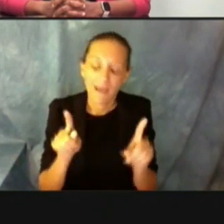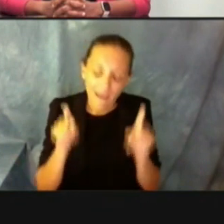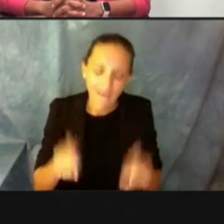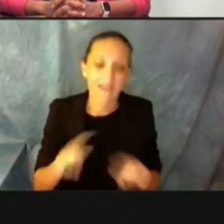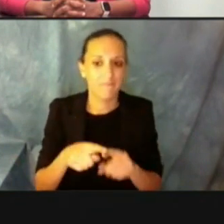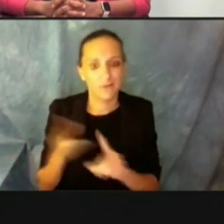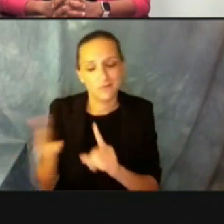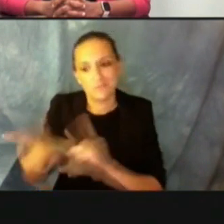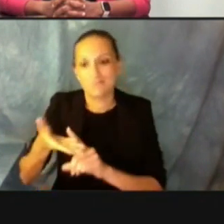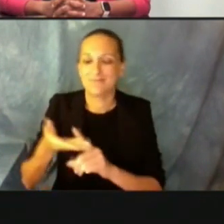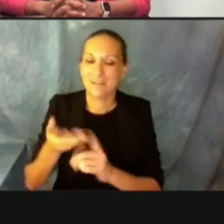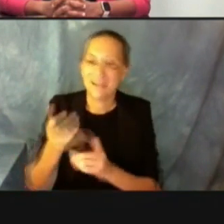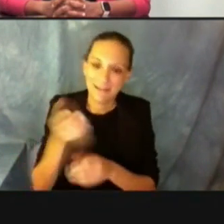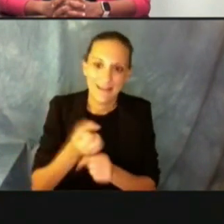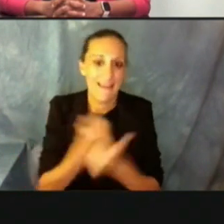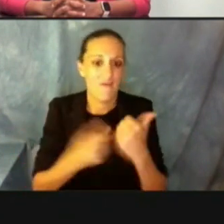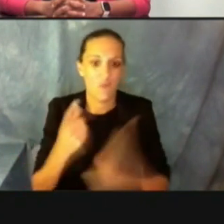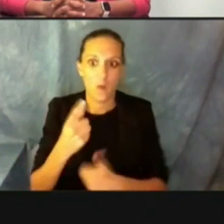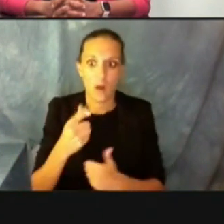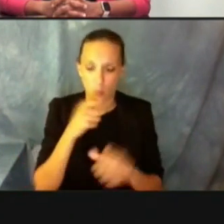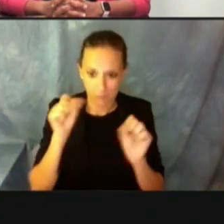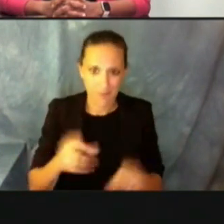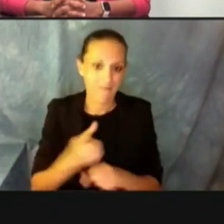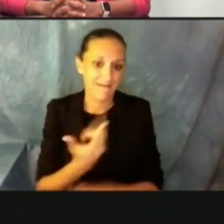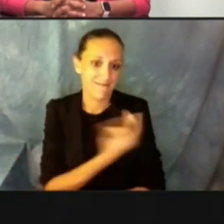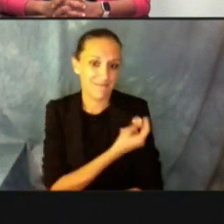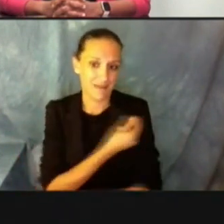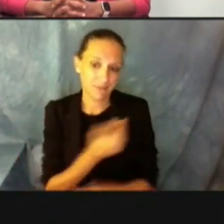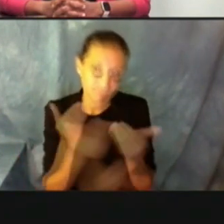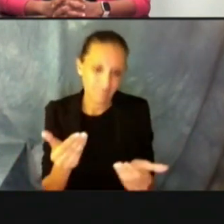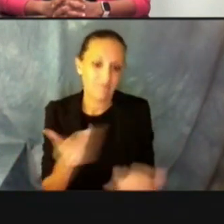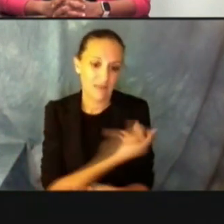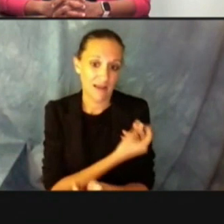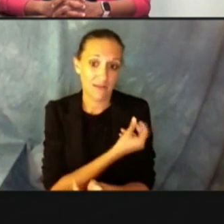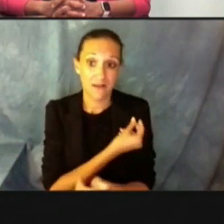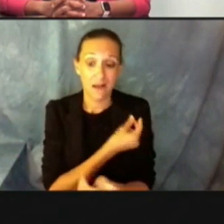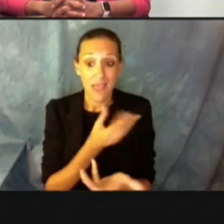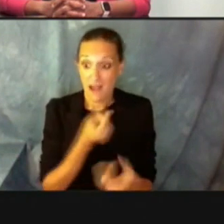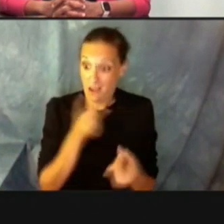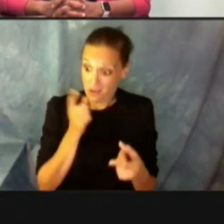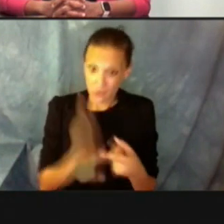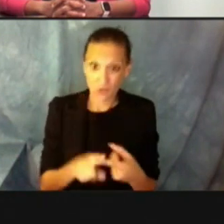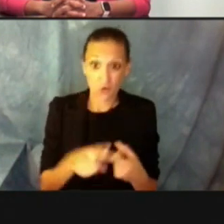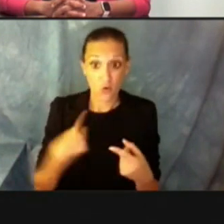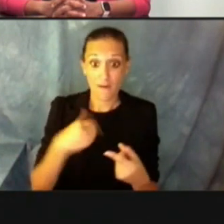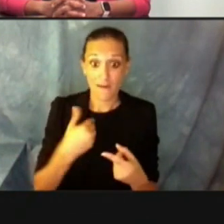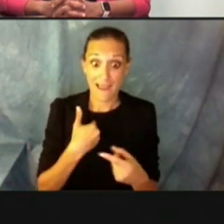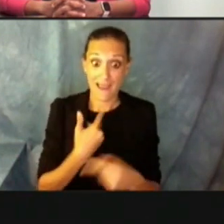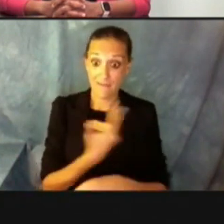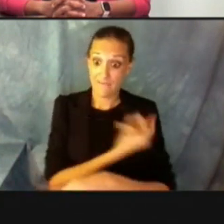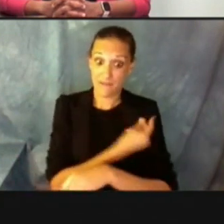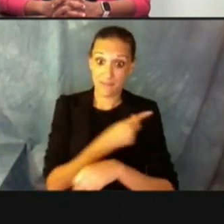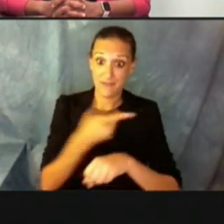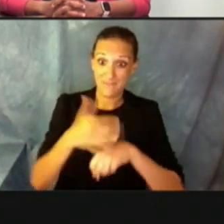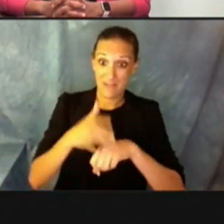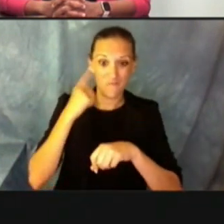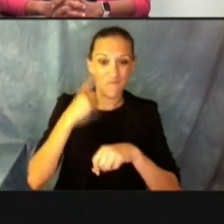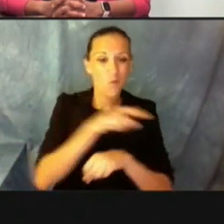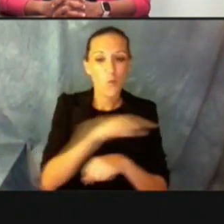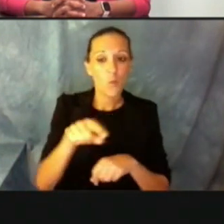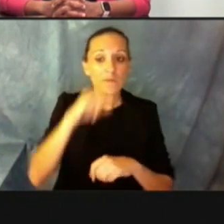everybody vaccinated that's eligible for vaccine. And until we have vaccine availability for those children who are under the age